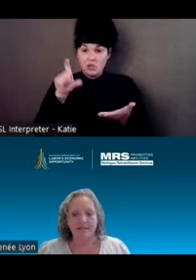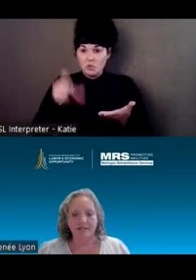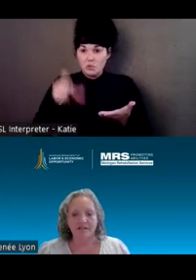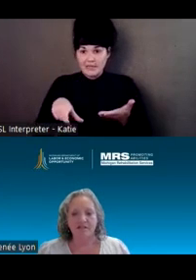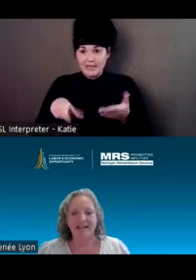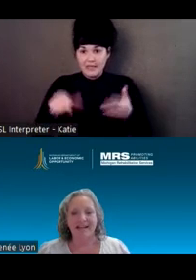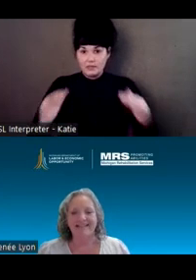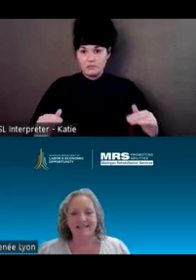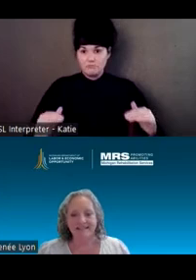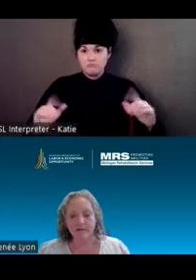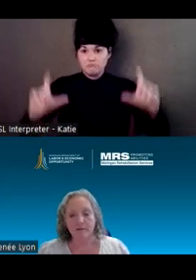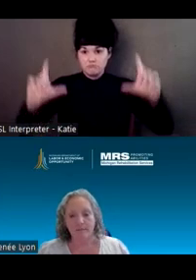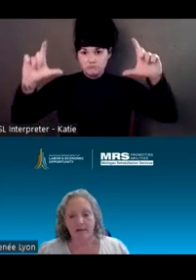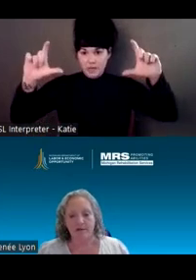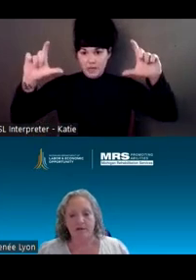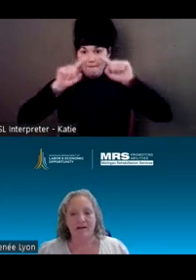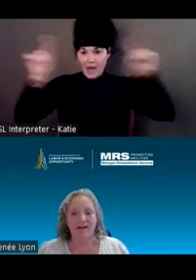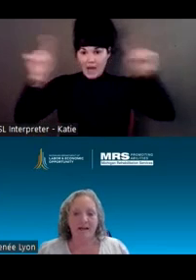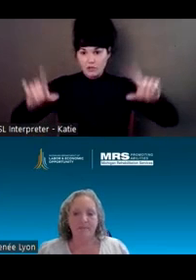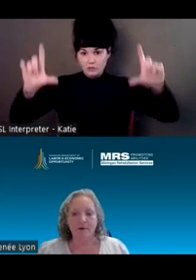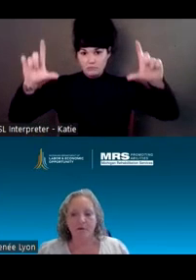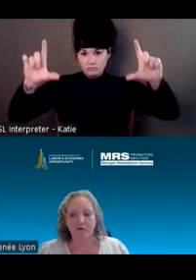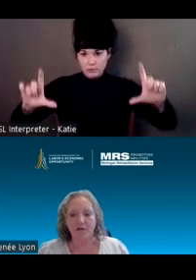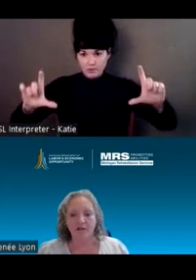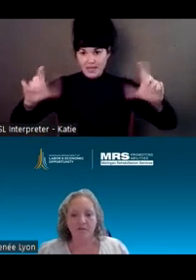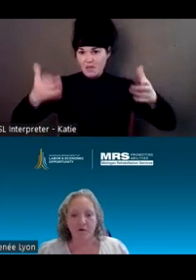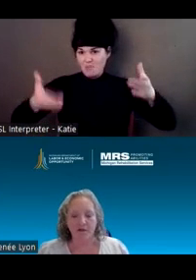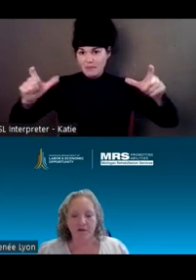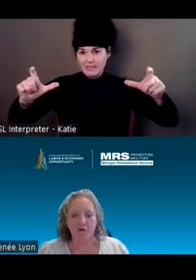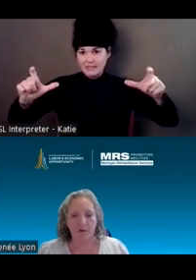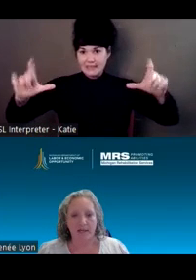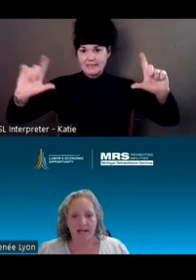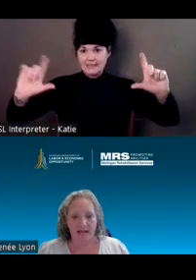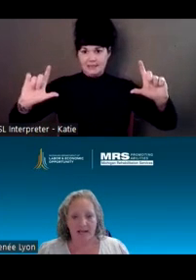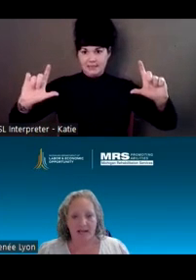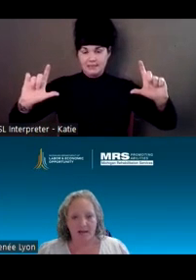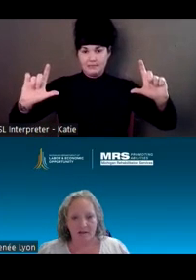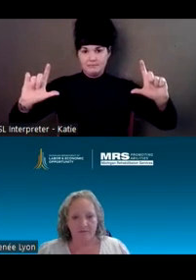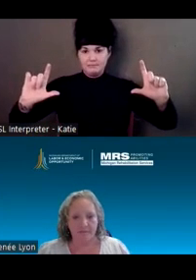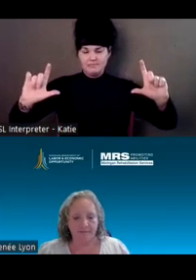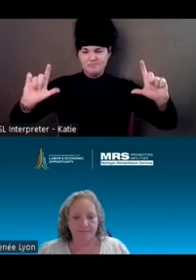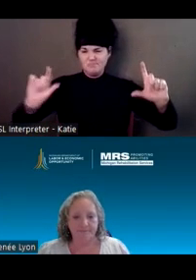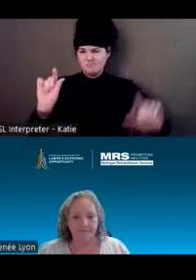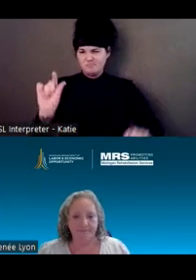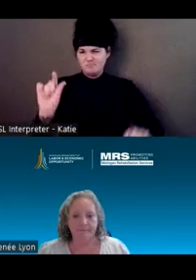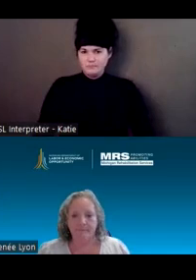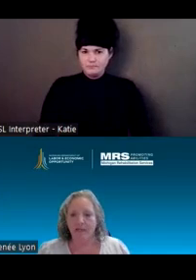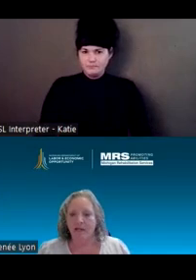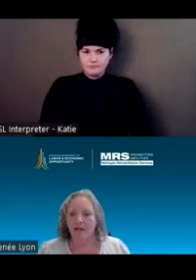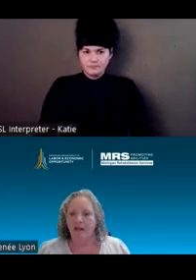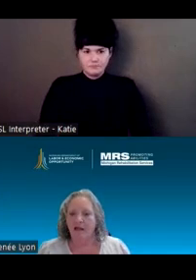lower position and tilt the monitor at about 30 to 40-degree angle.